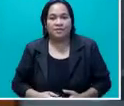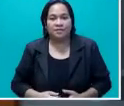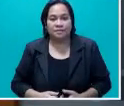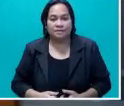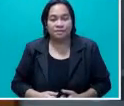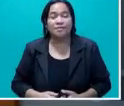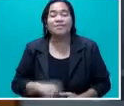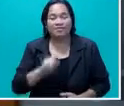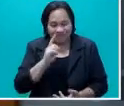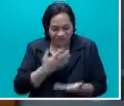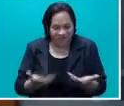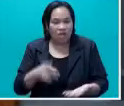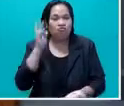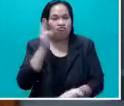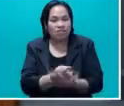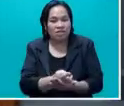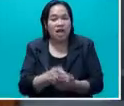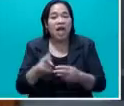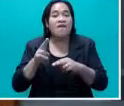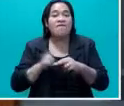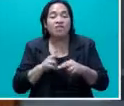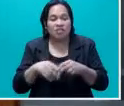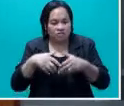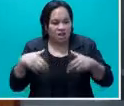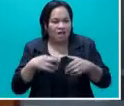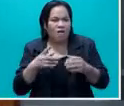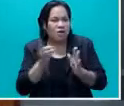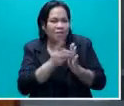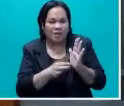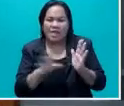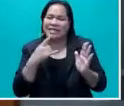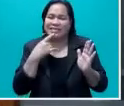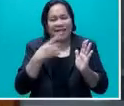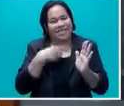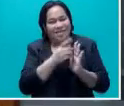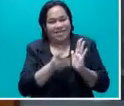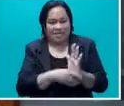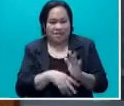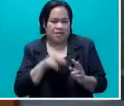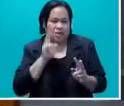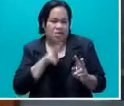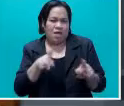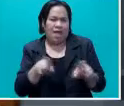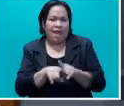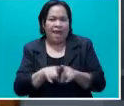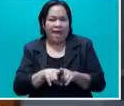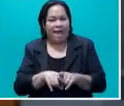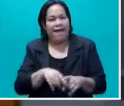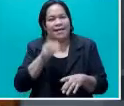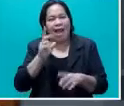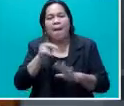This is the reality of the Fiji brand of democracy, which is looking more like parliamentary dictatorship,